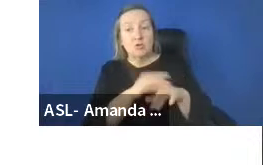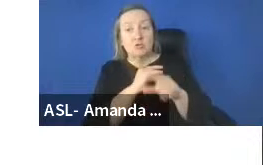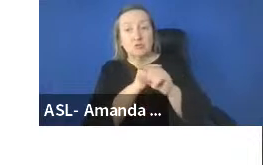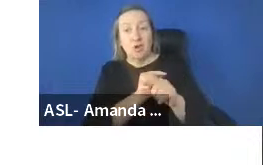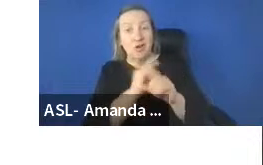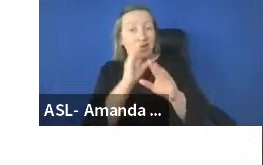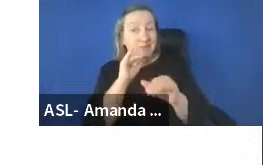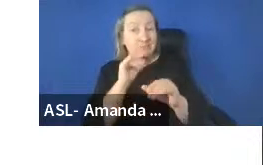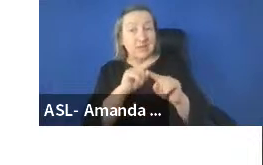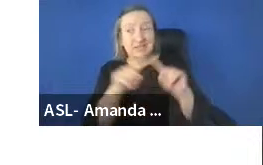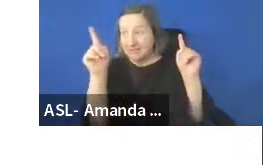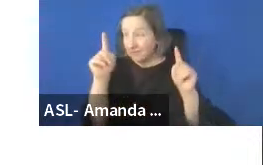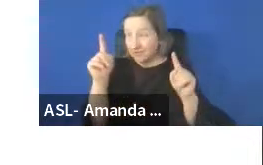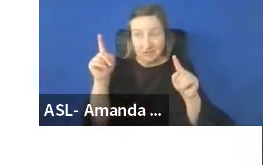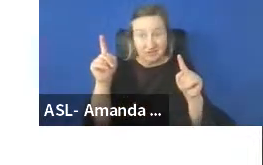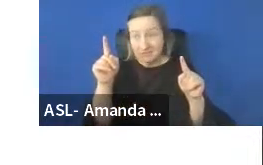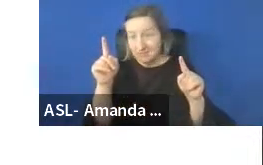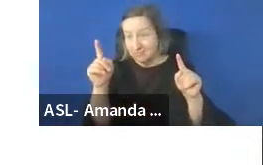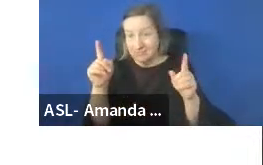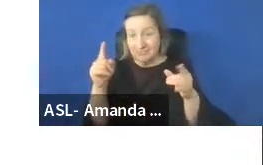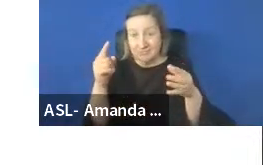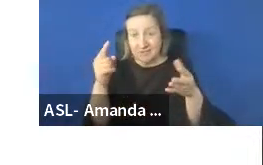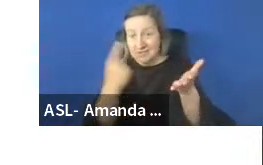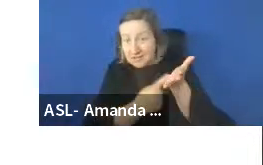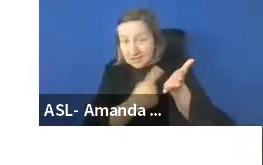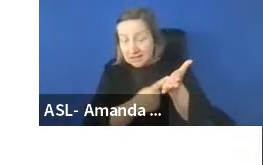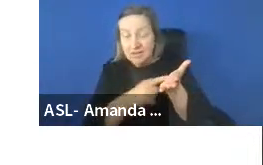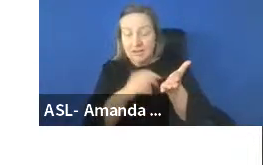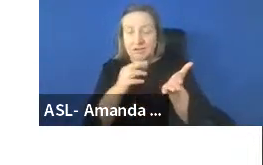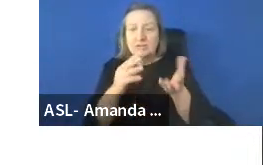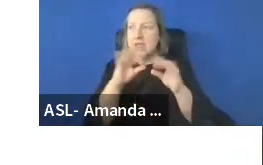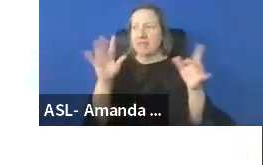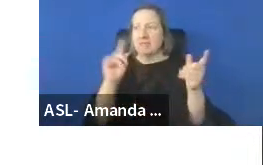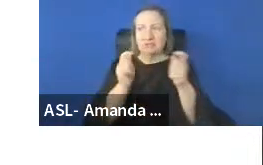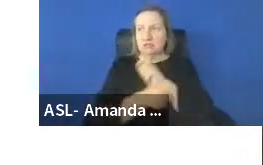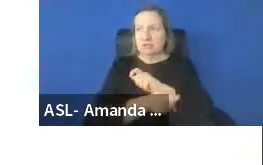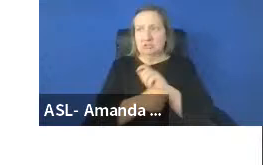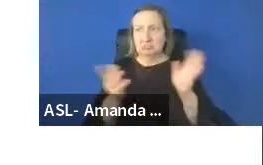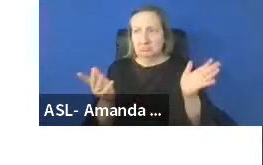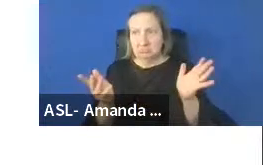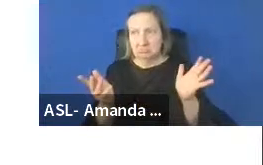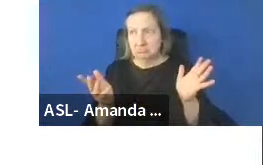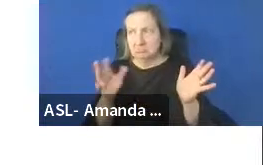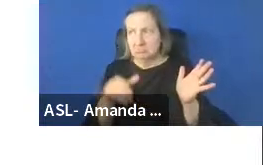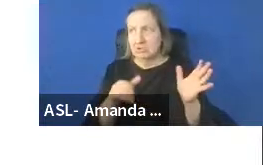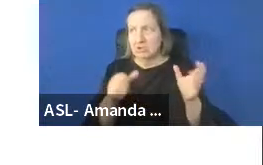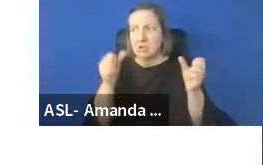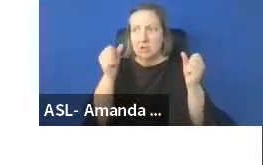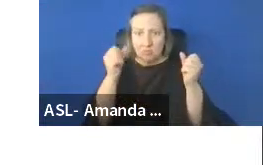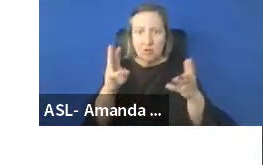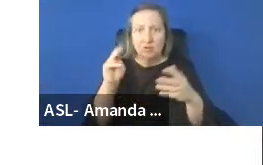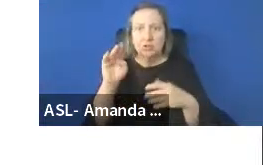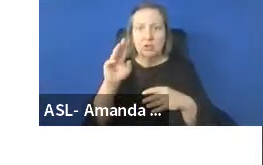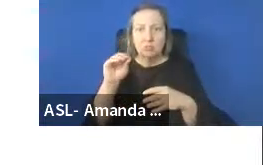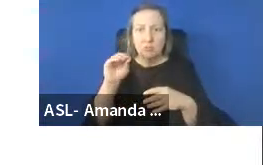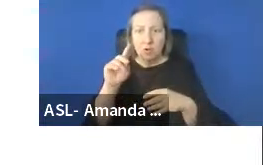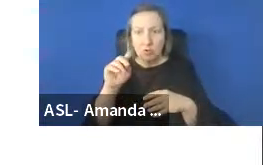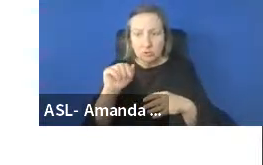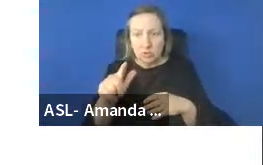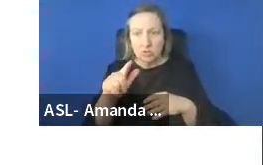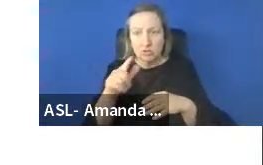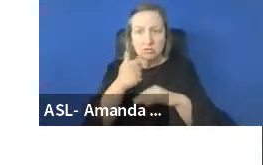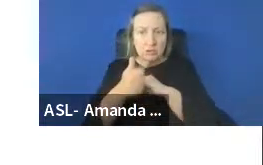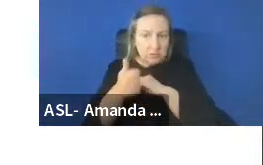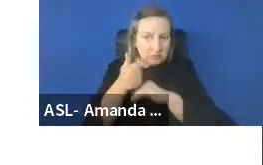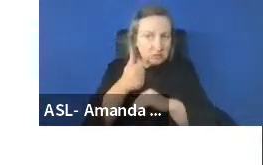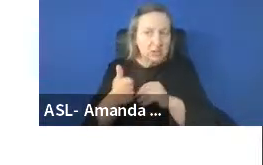different argument, or I mean, like you said, nothing's changed. The multimodal transportation. They're only